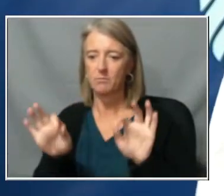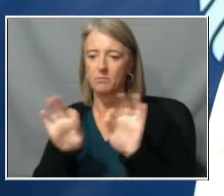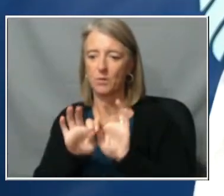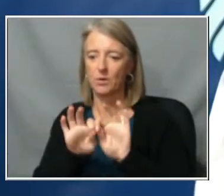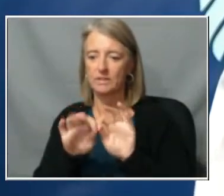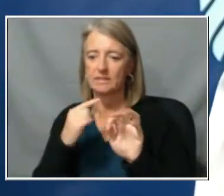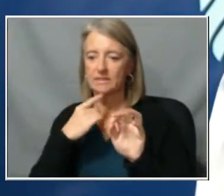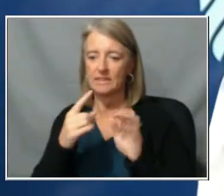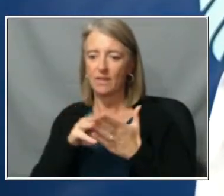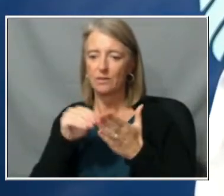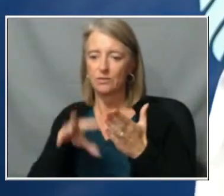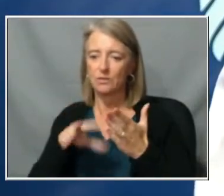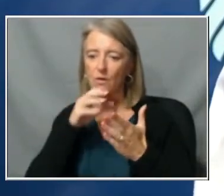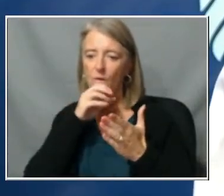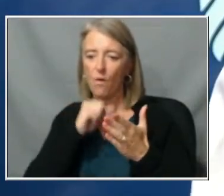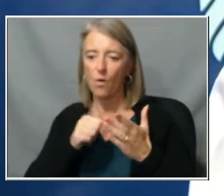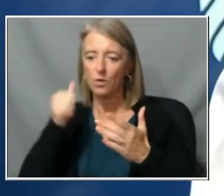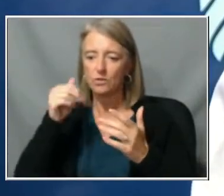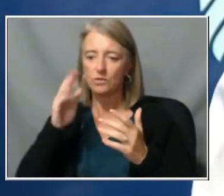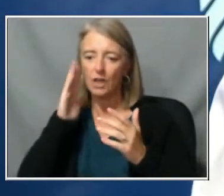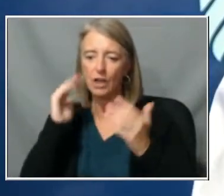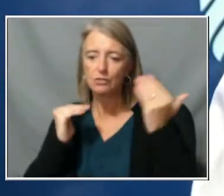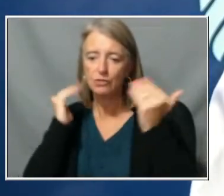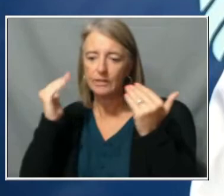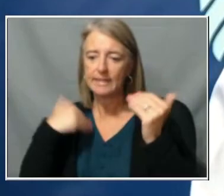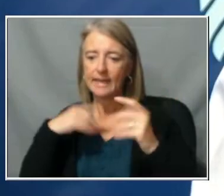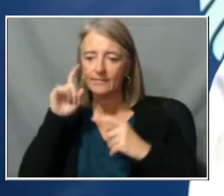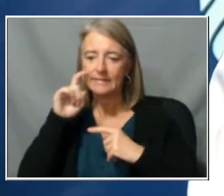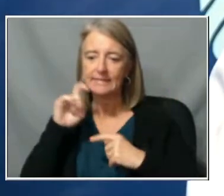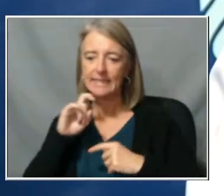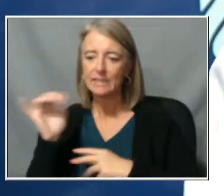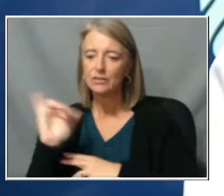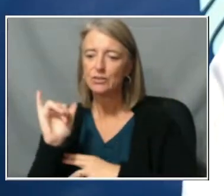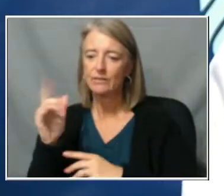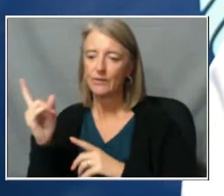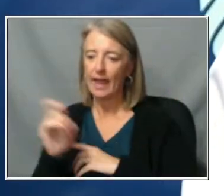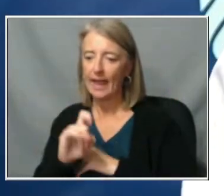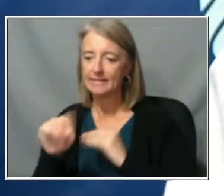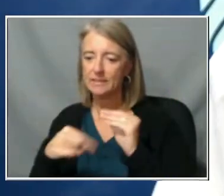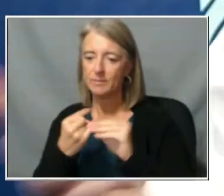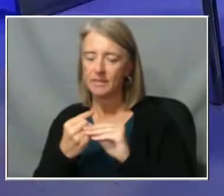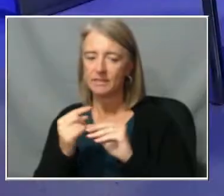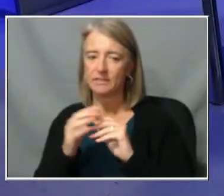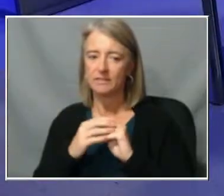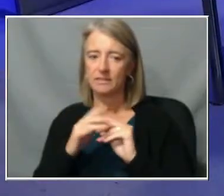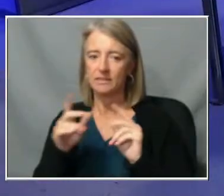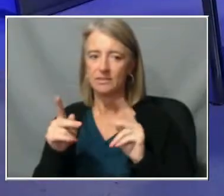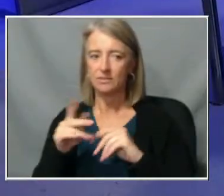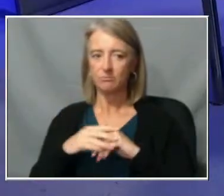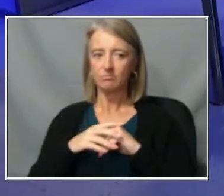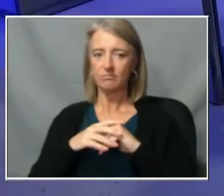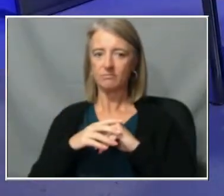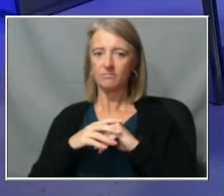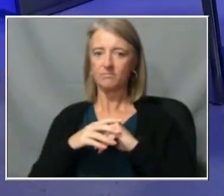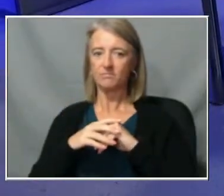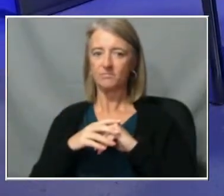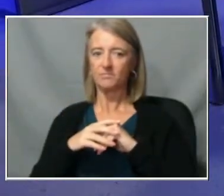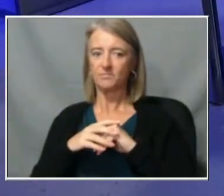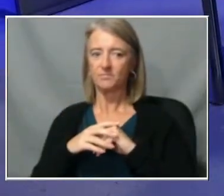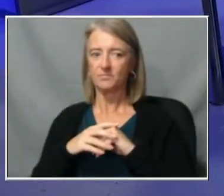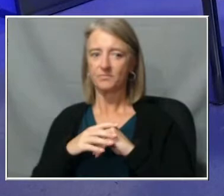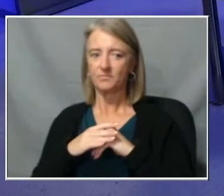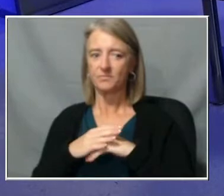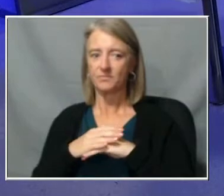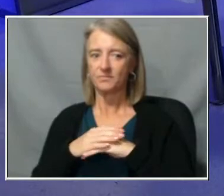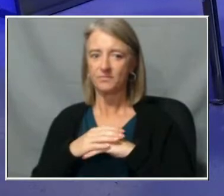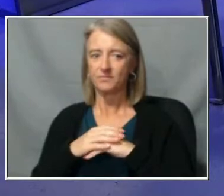students, older adults get to have sex too. You have to ask them about it. You two, right? You two perked up and wanted to answer this question. You know,